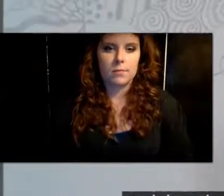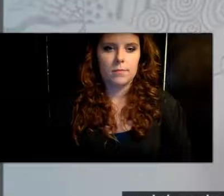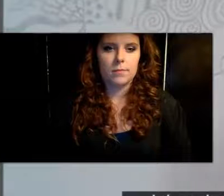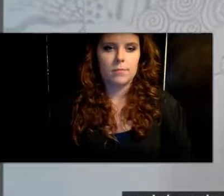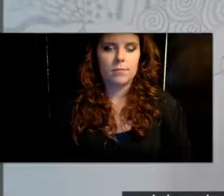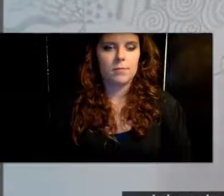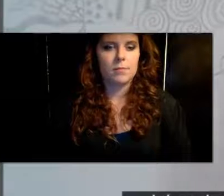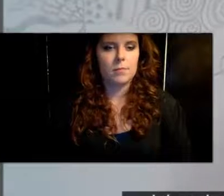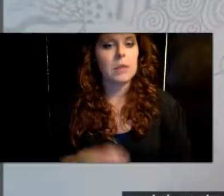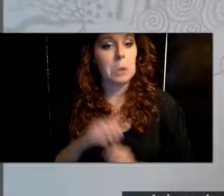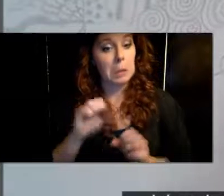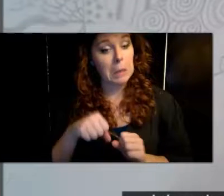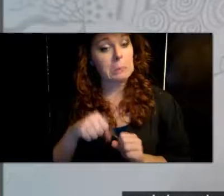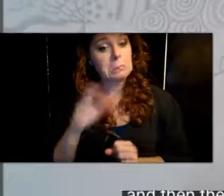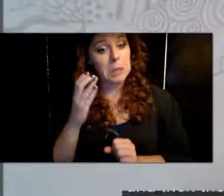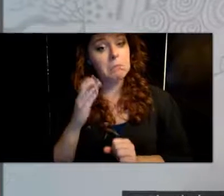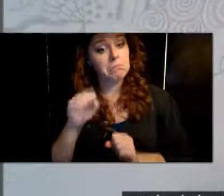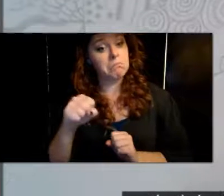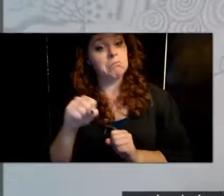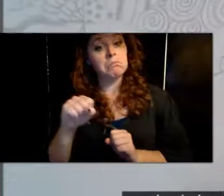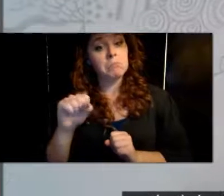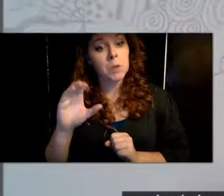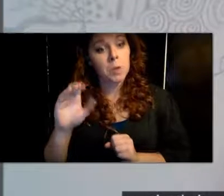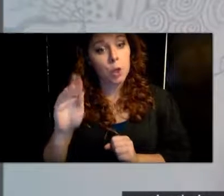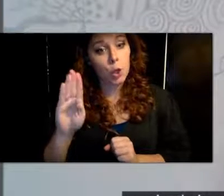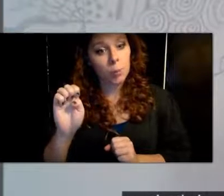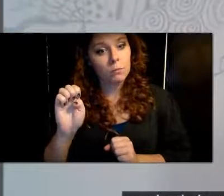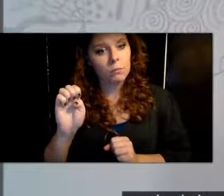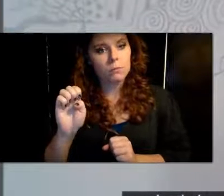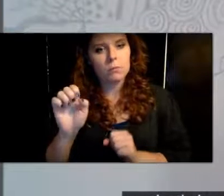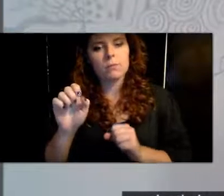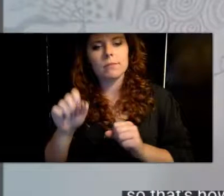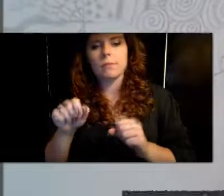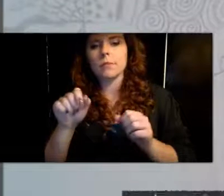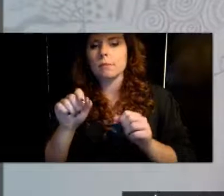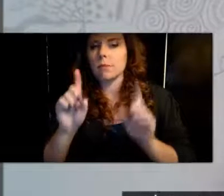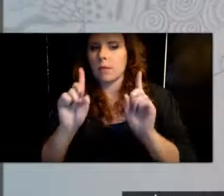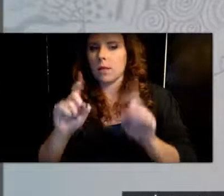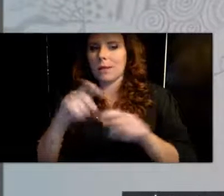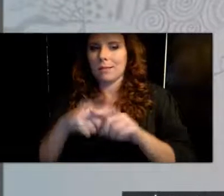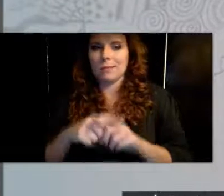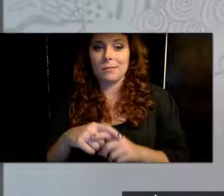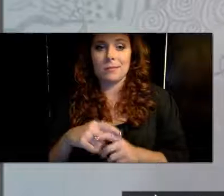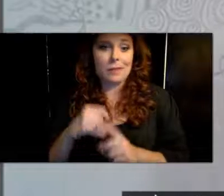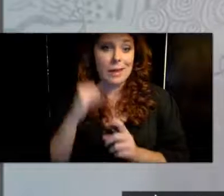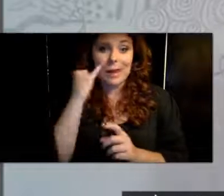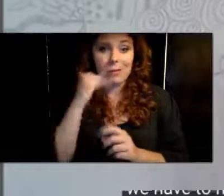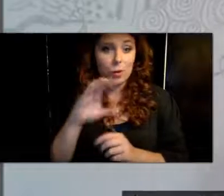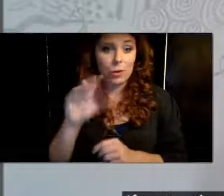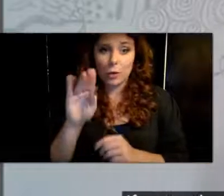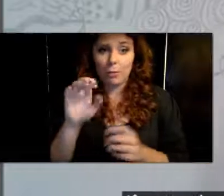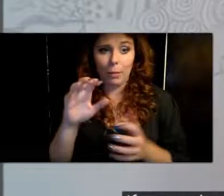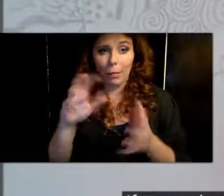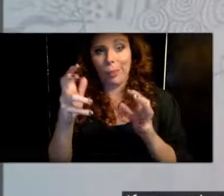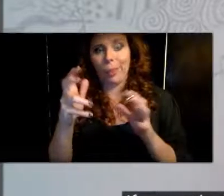make a convincing cube. We have to make sure the lines match up. If your cube looks wonky,